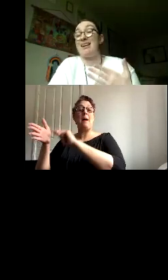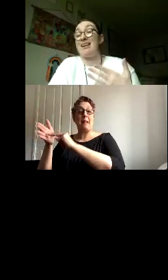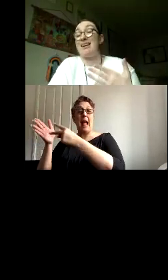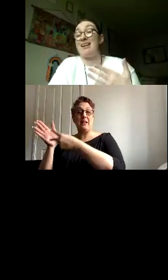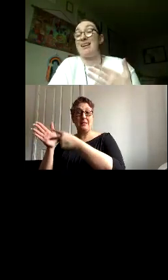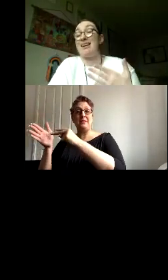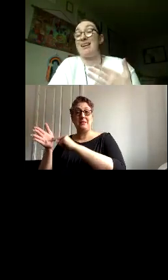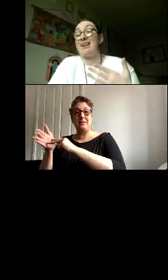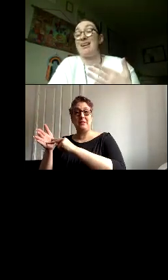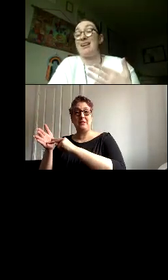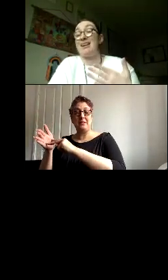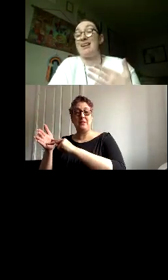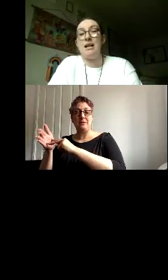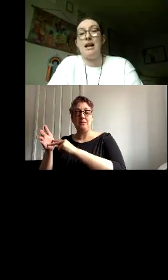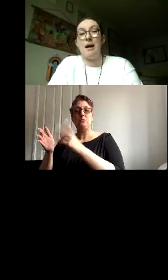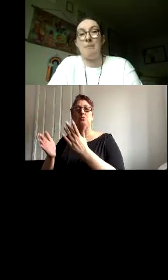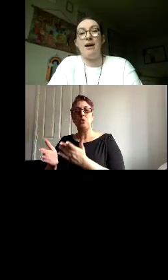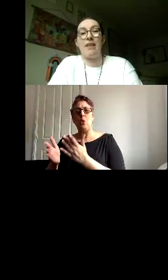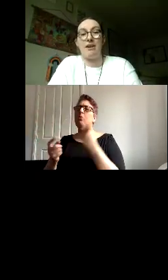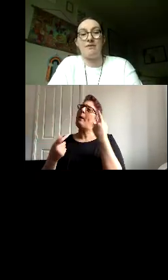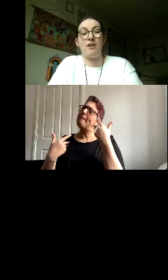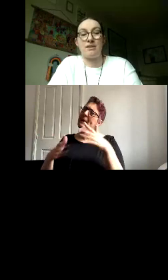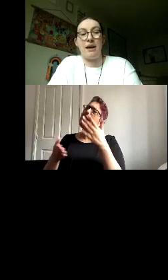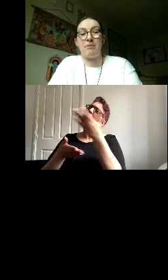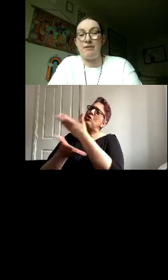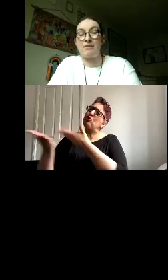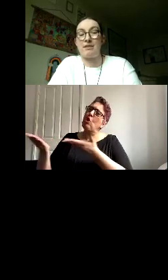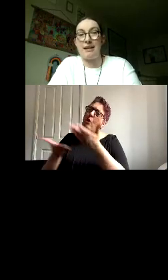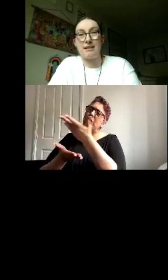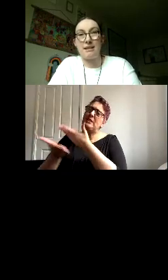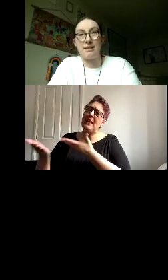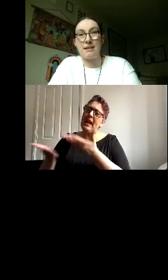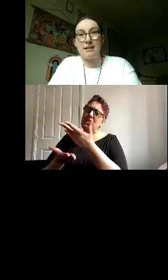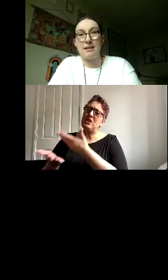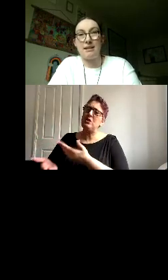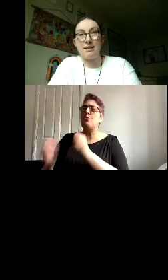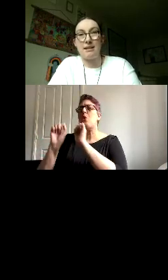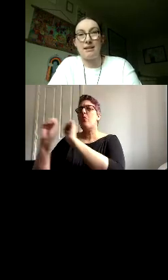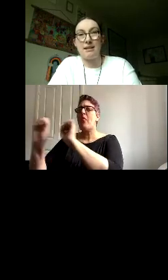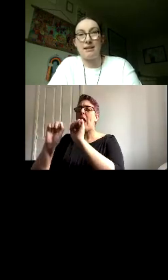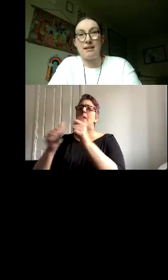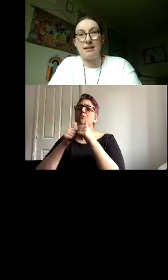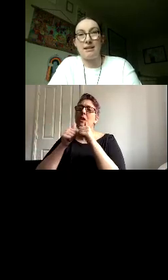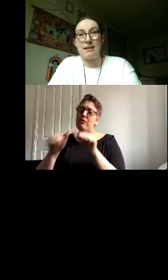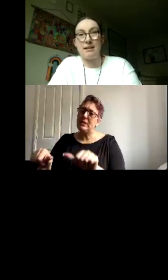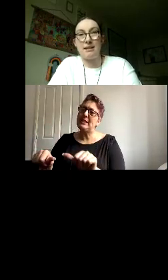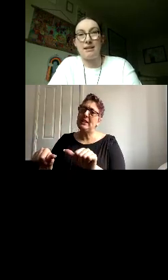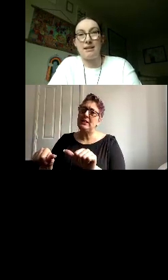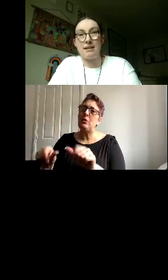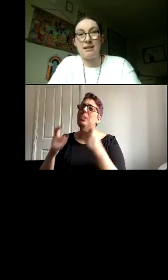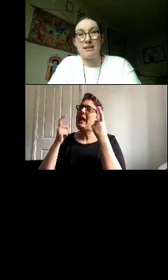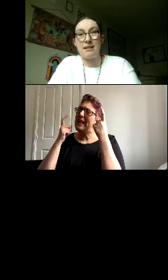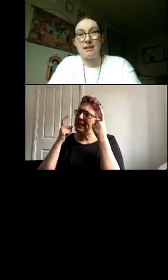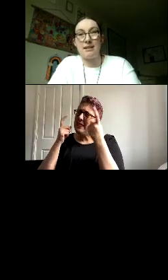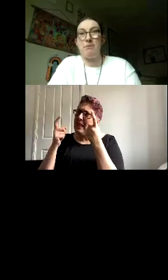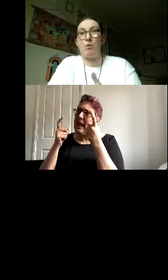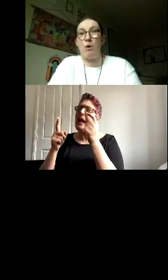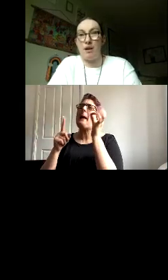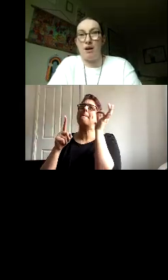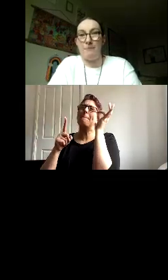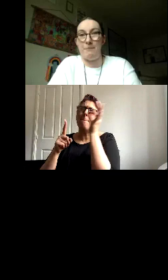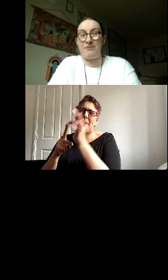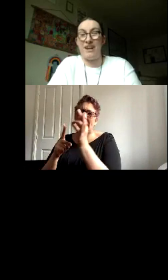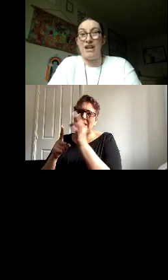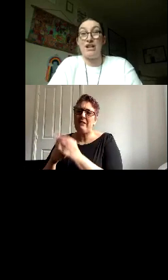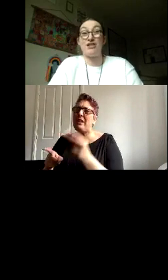having conversations with people about their advanced care preferences, but we need to think specifically for deaf people what those